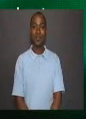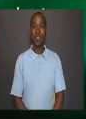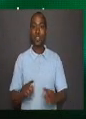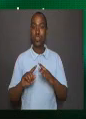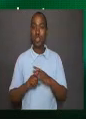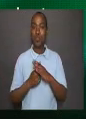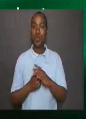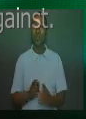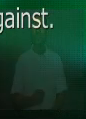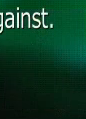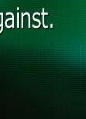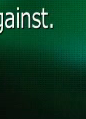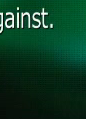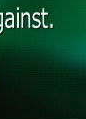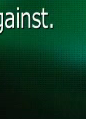Begin.